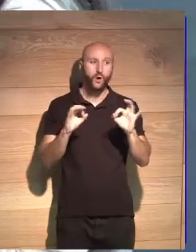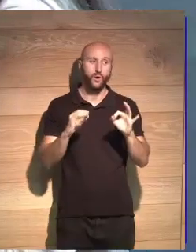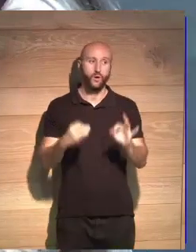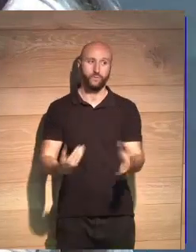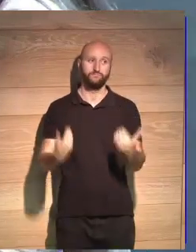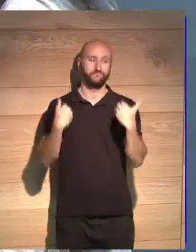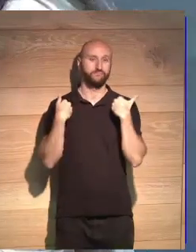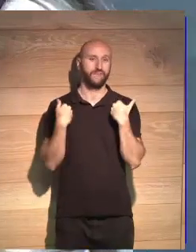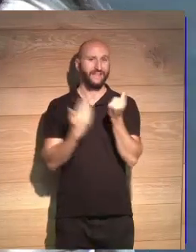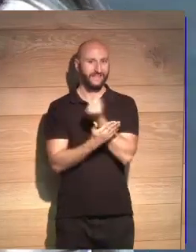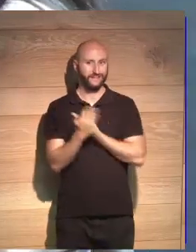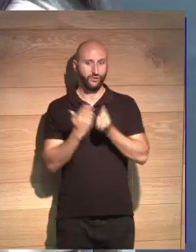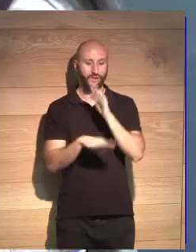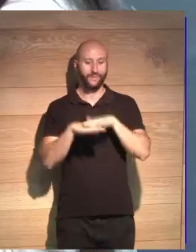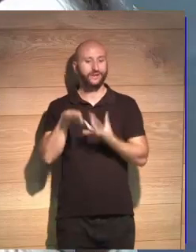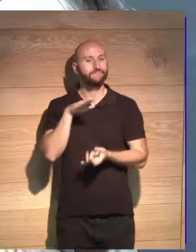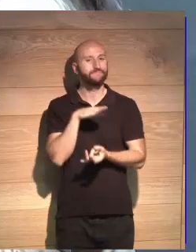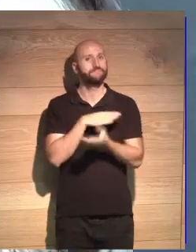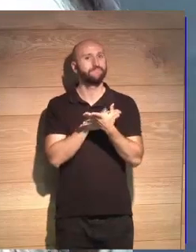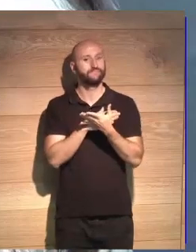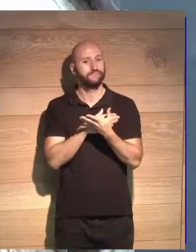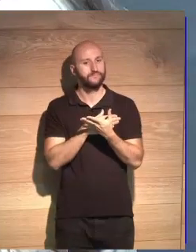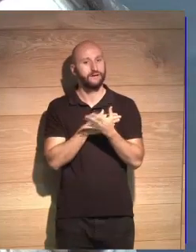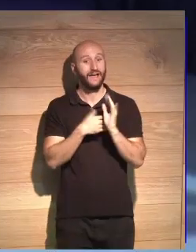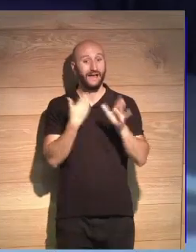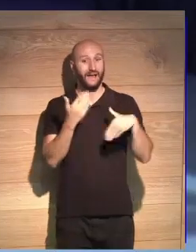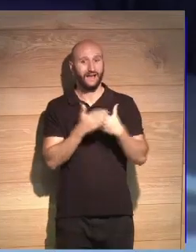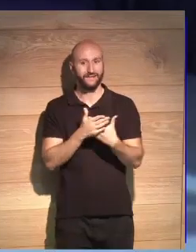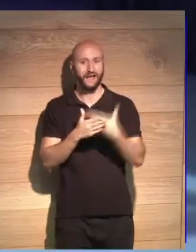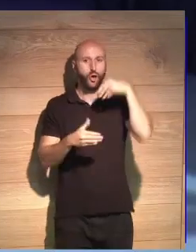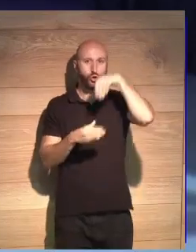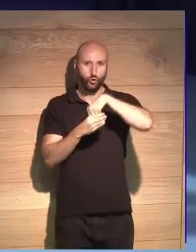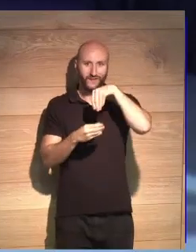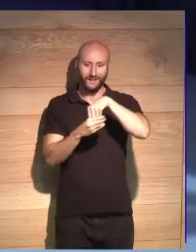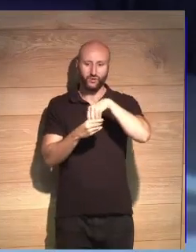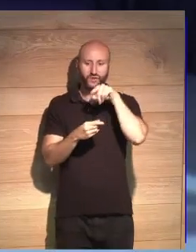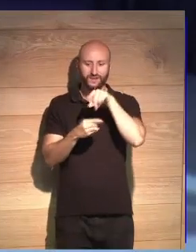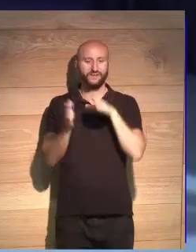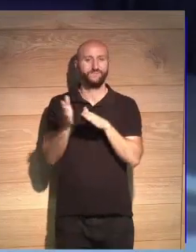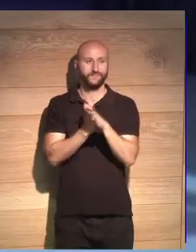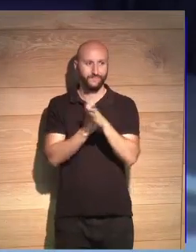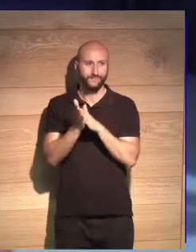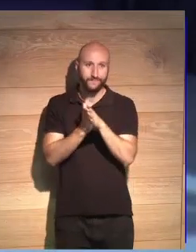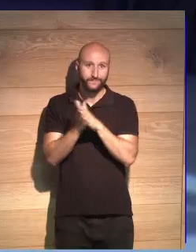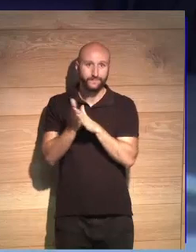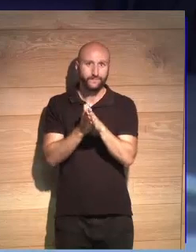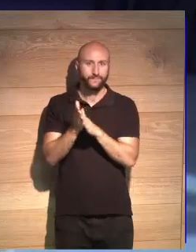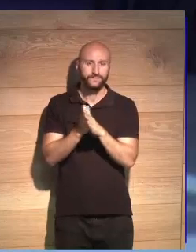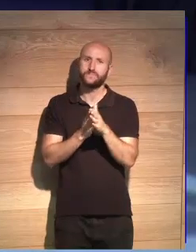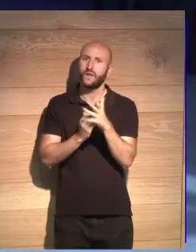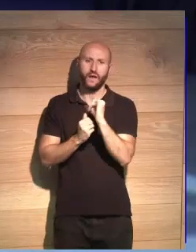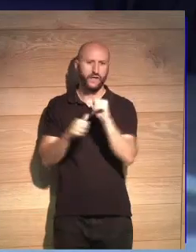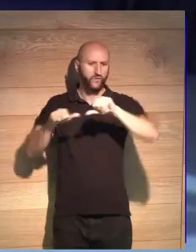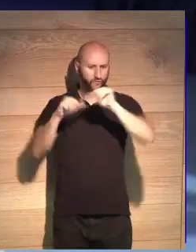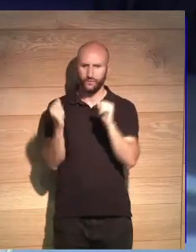professionals, the developers, to create these local contents, to foster local contents.